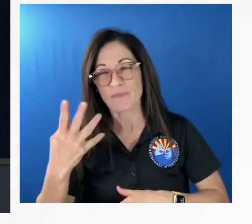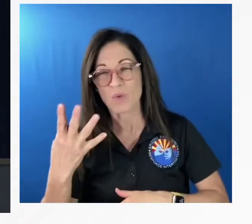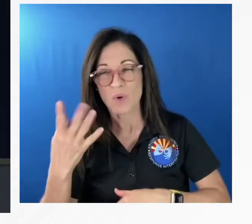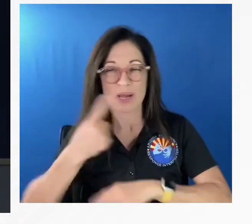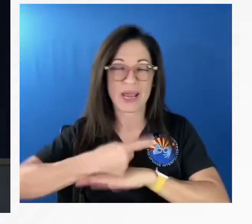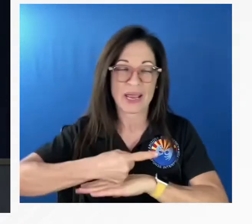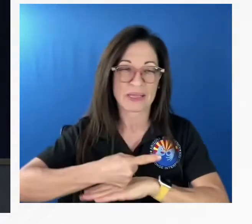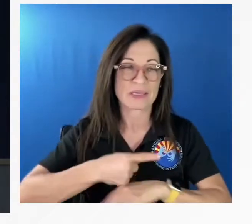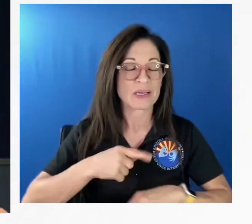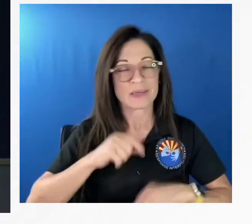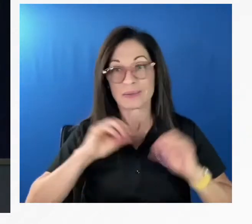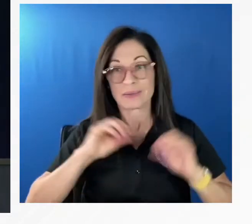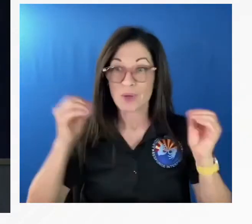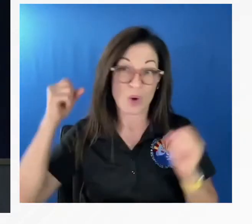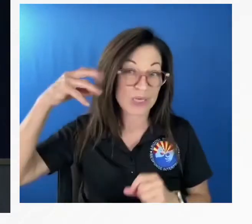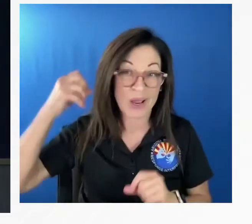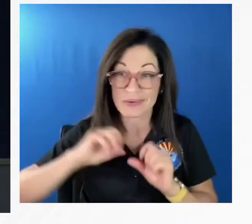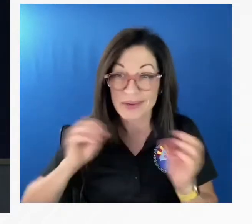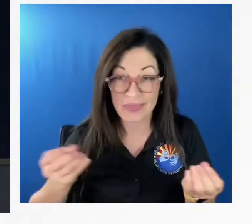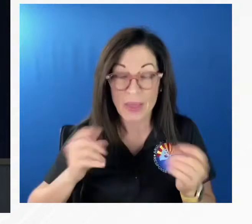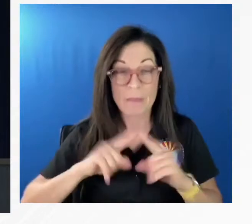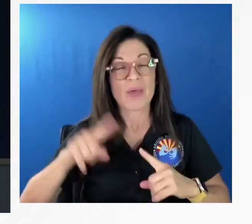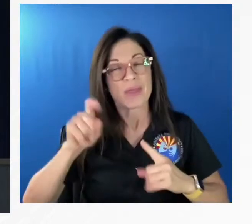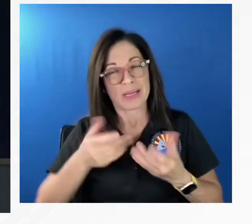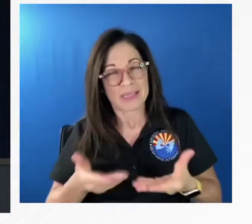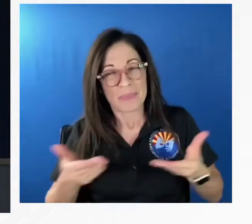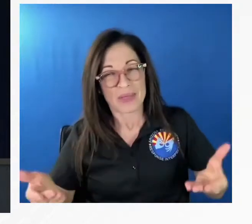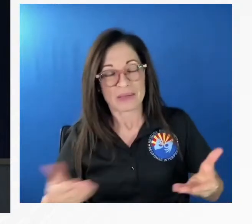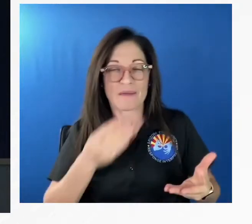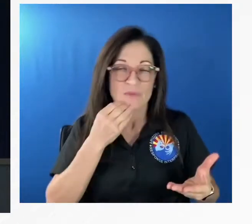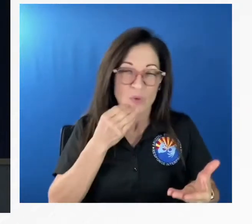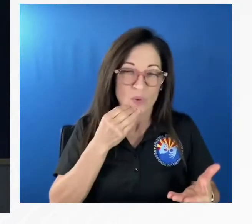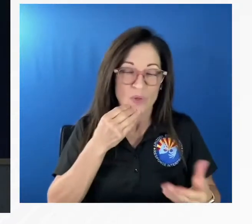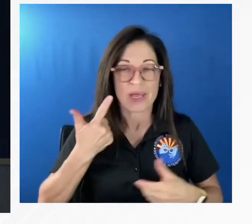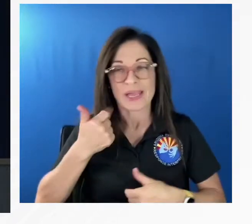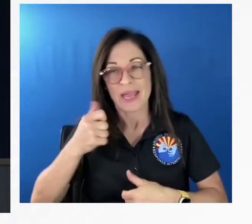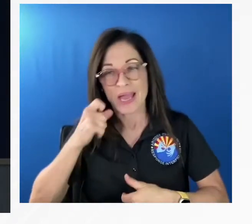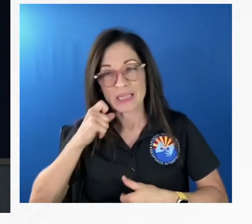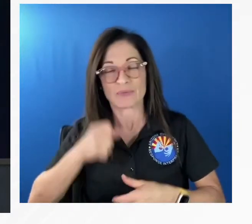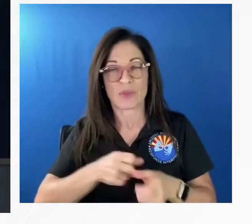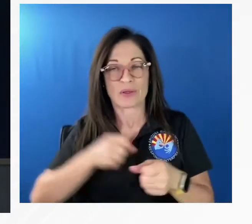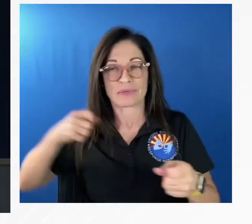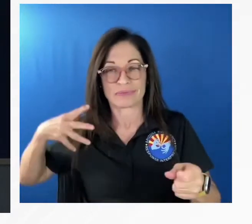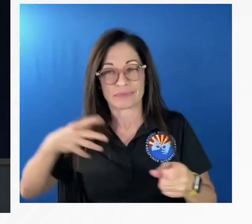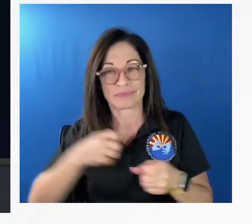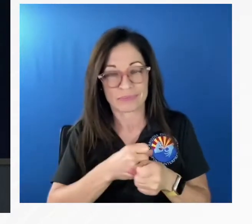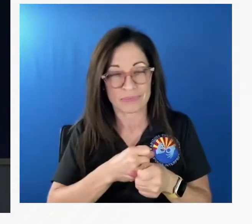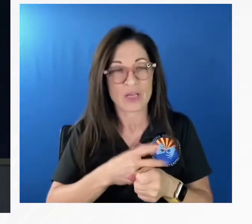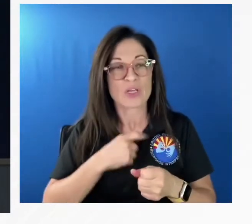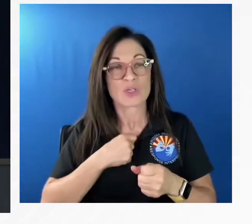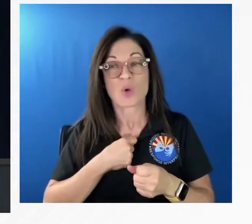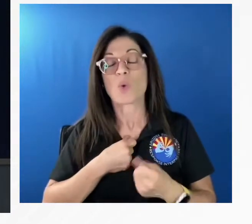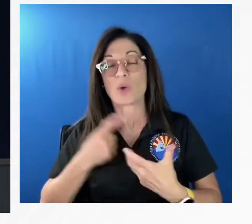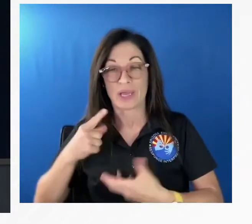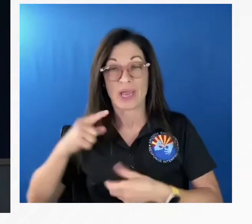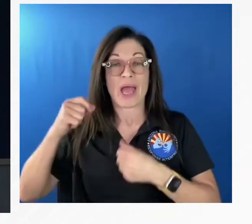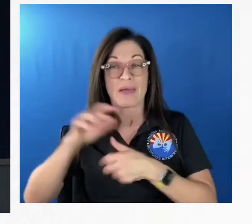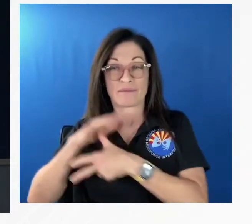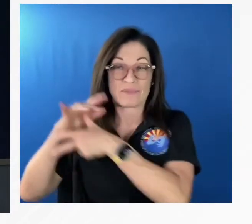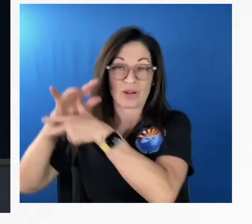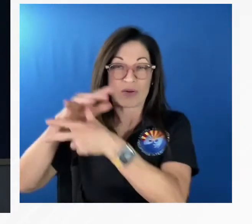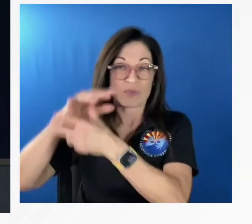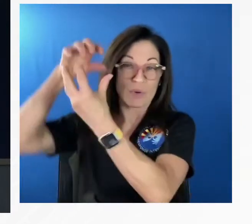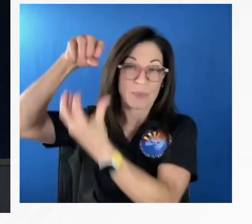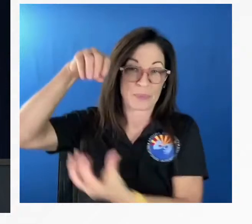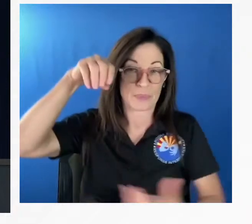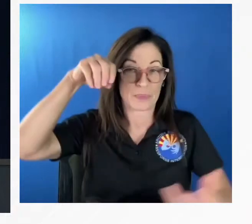food, saw gas, things to keep working. So we logistically support them by carrying some sling loads, 1,000 pounds of cargo out